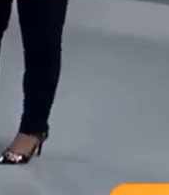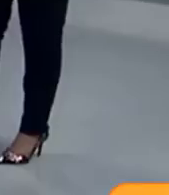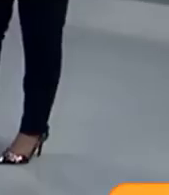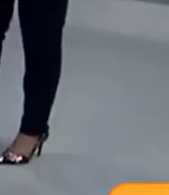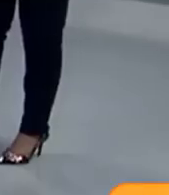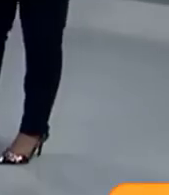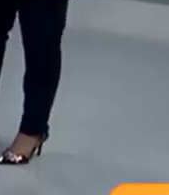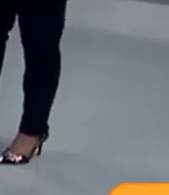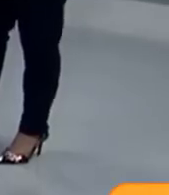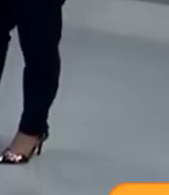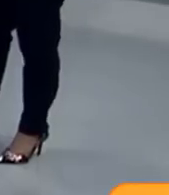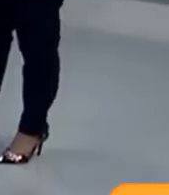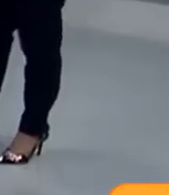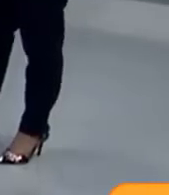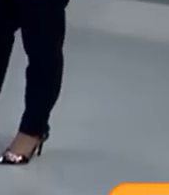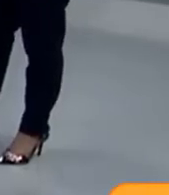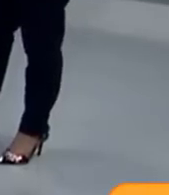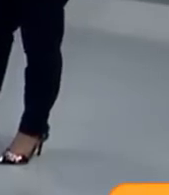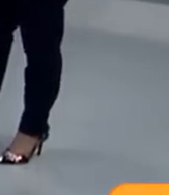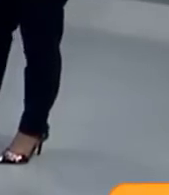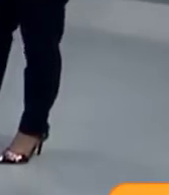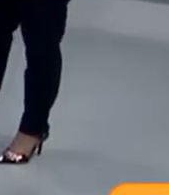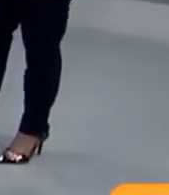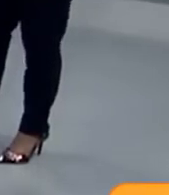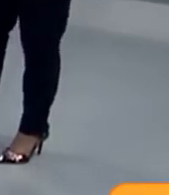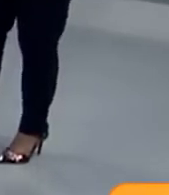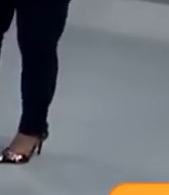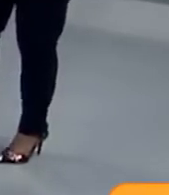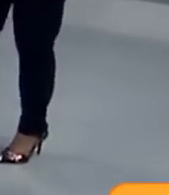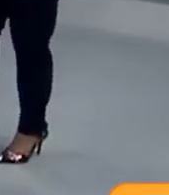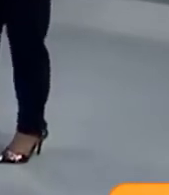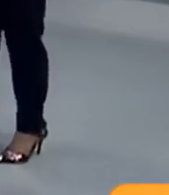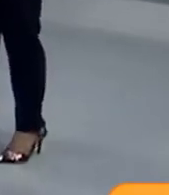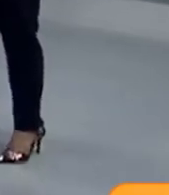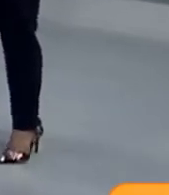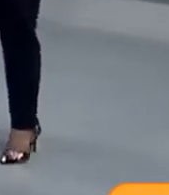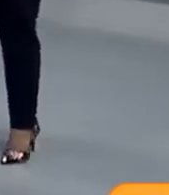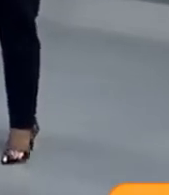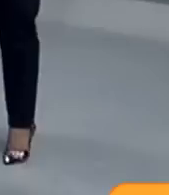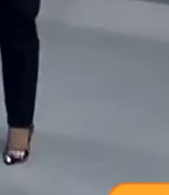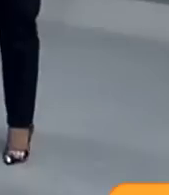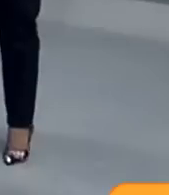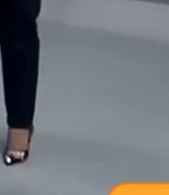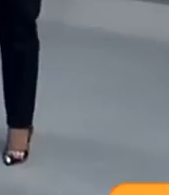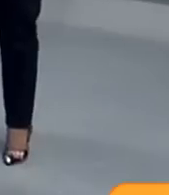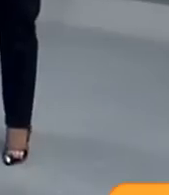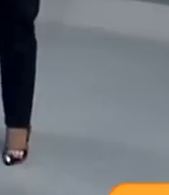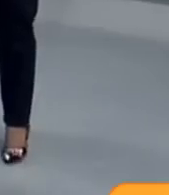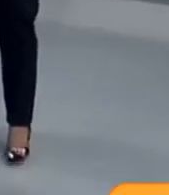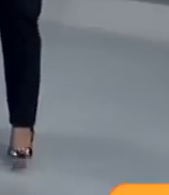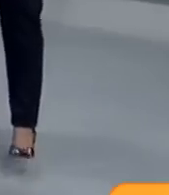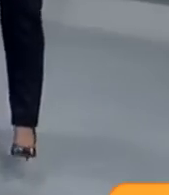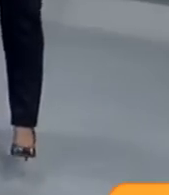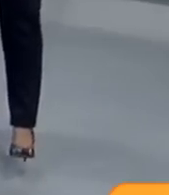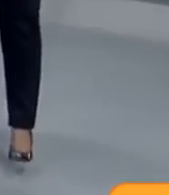being capped at a total of 5,000 shillings. So this is exactly what they were being taken through